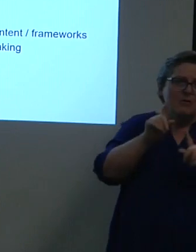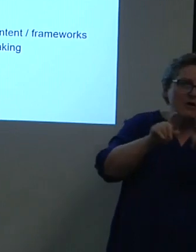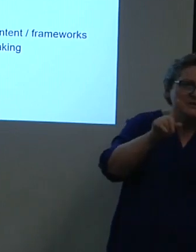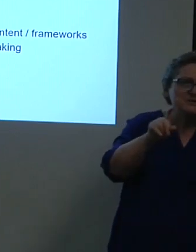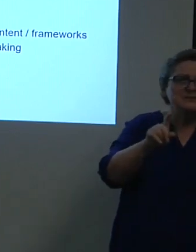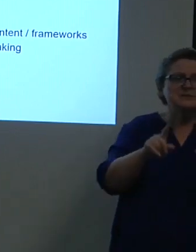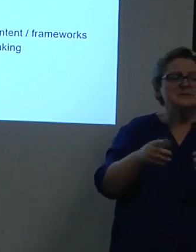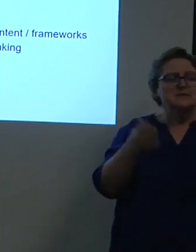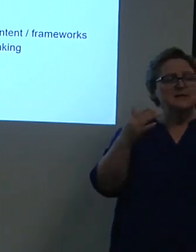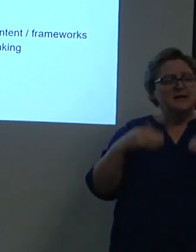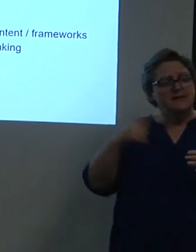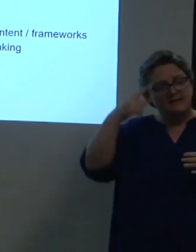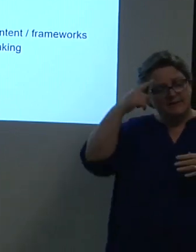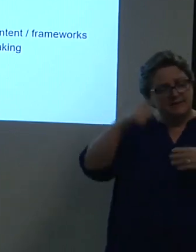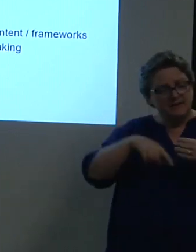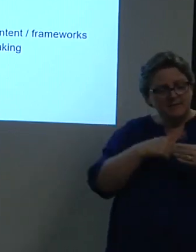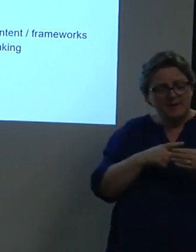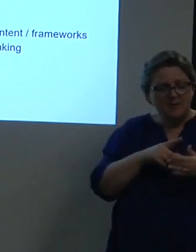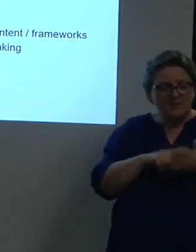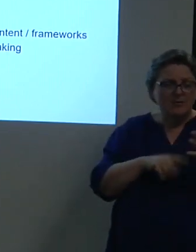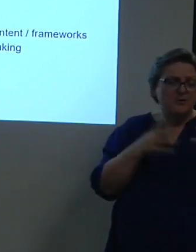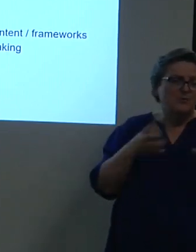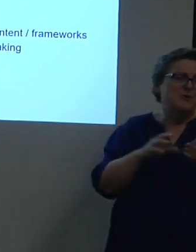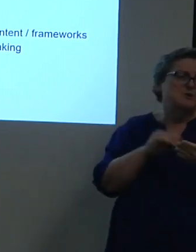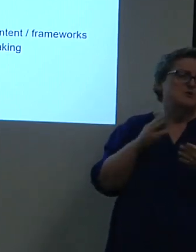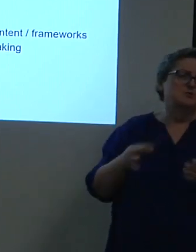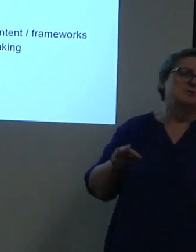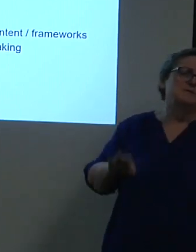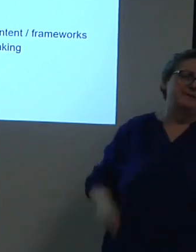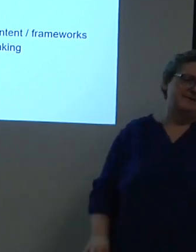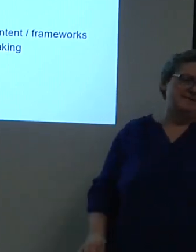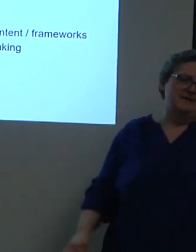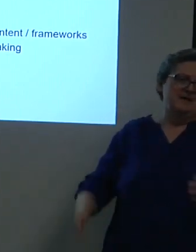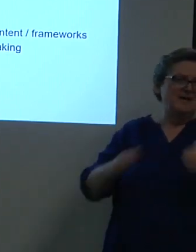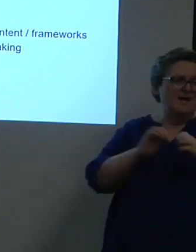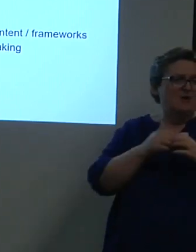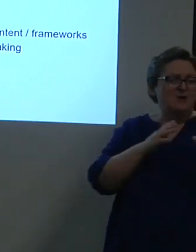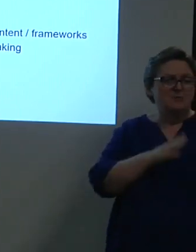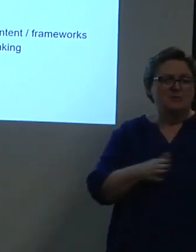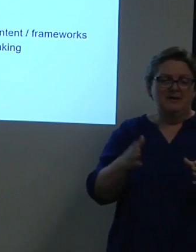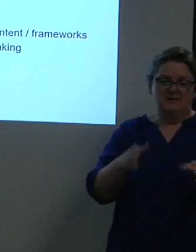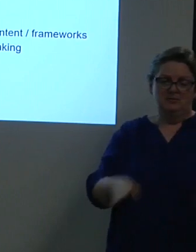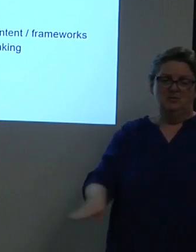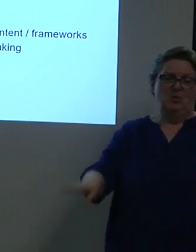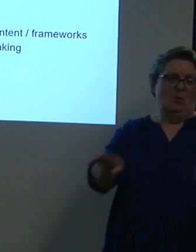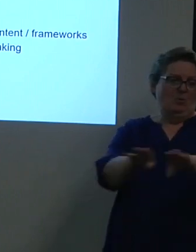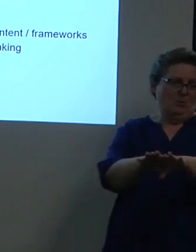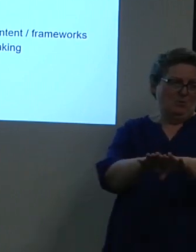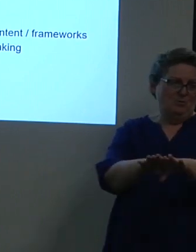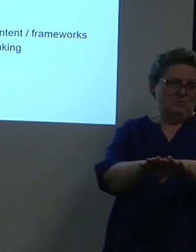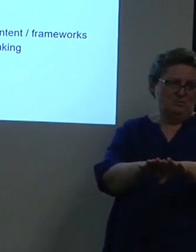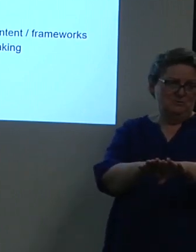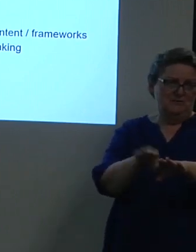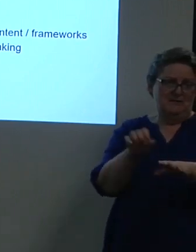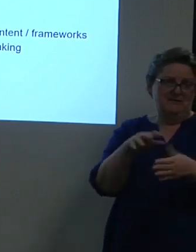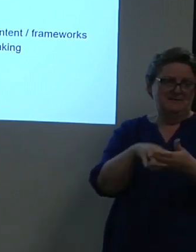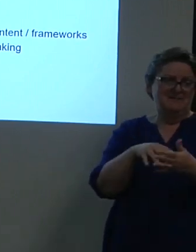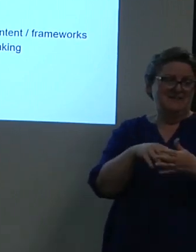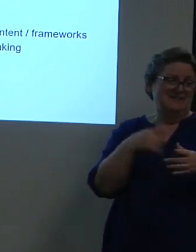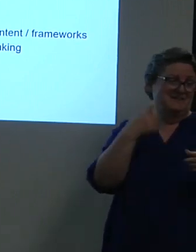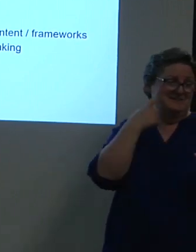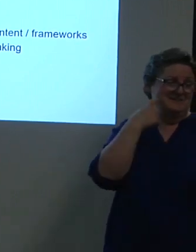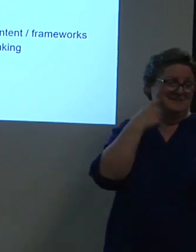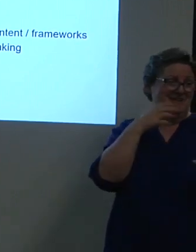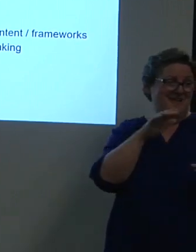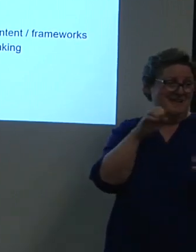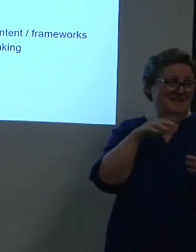And then think about what you want students to get out of it, and how do you plan to close this activity, right? So think about the one that we just